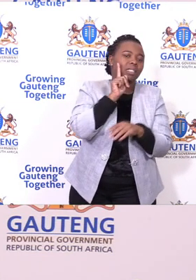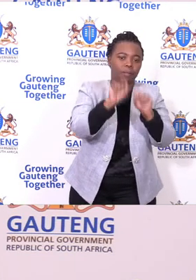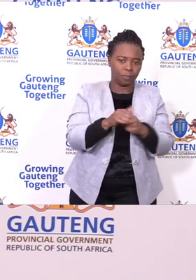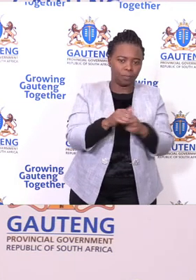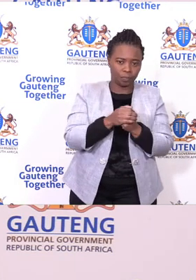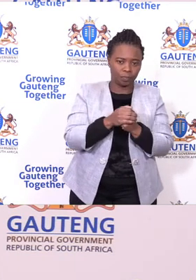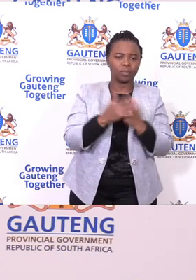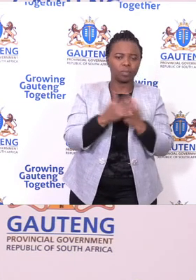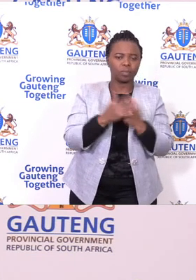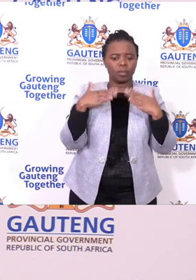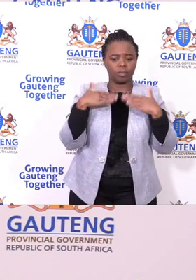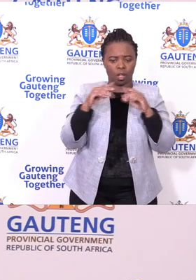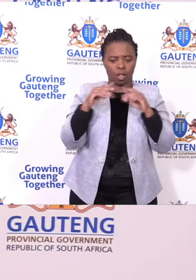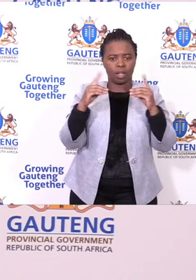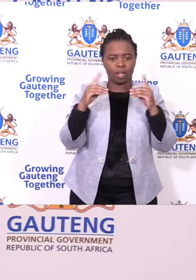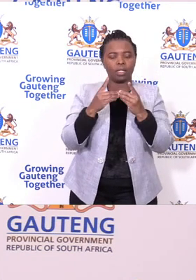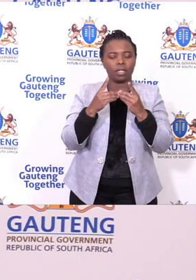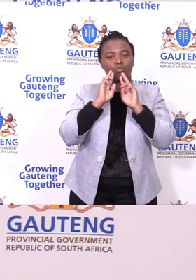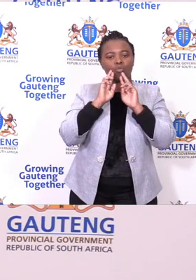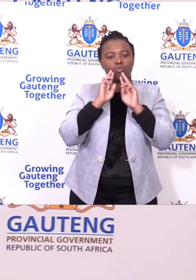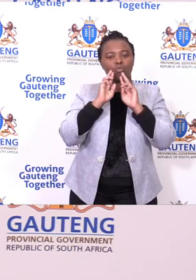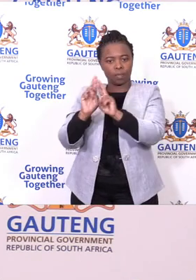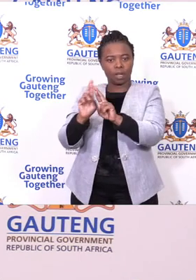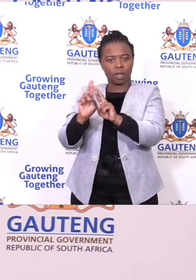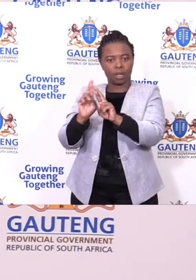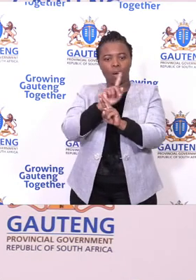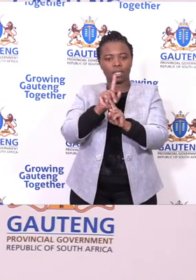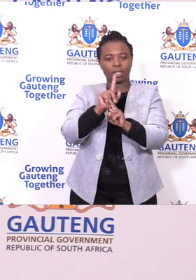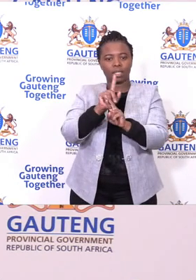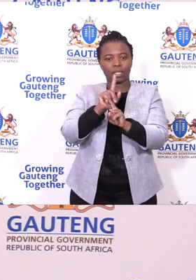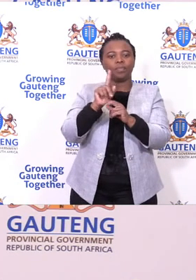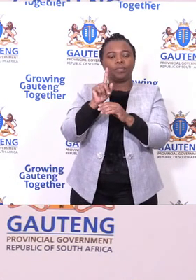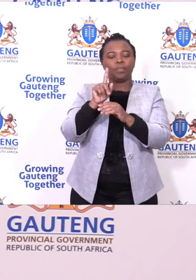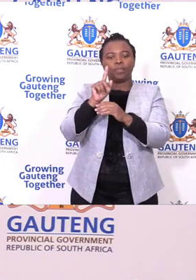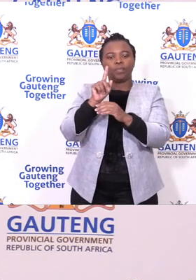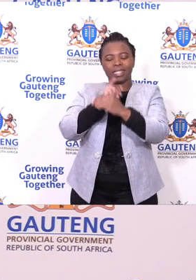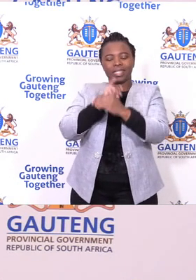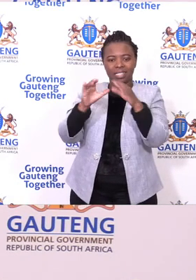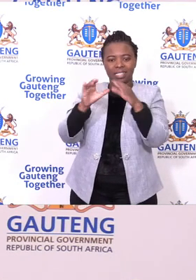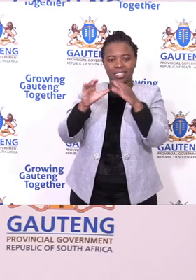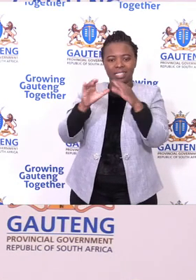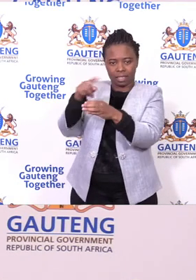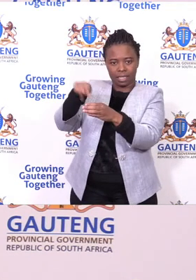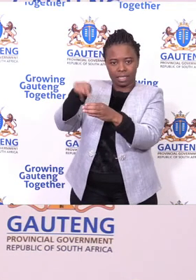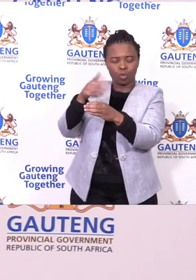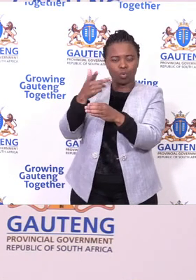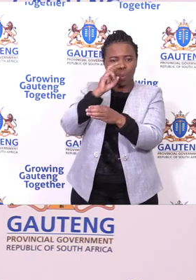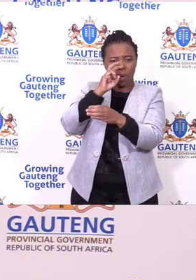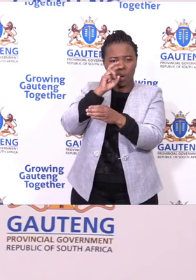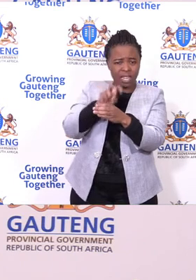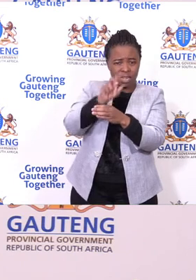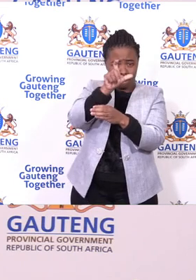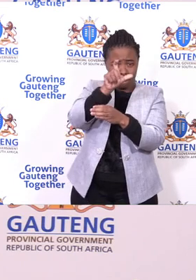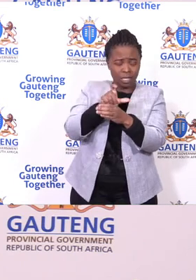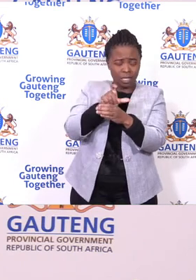to report on the basis of what we call de-isolation regulations. Whether we require somebody to do